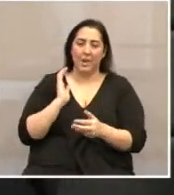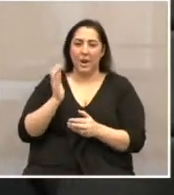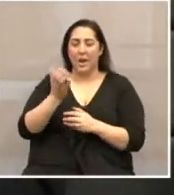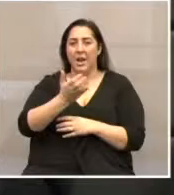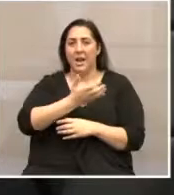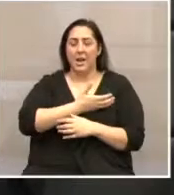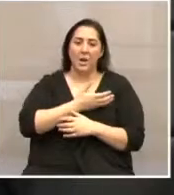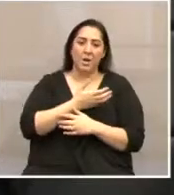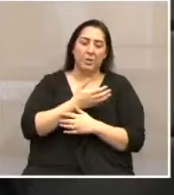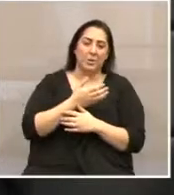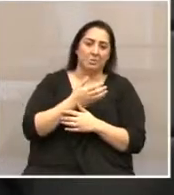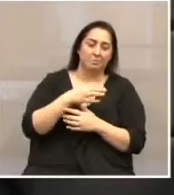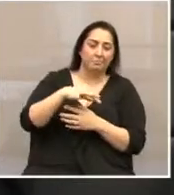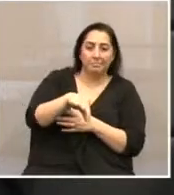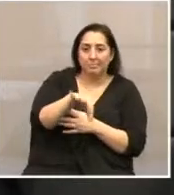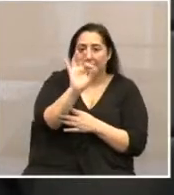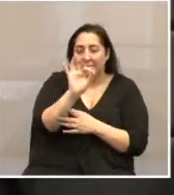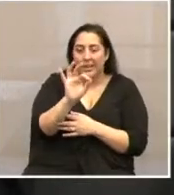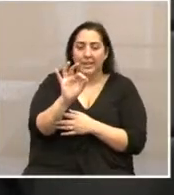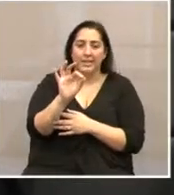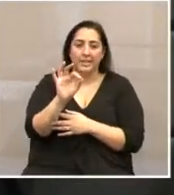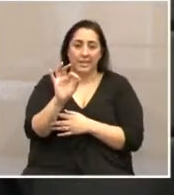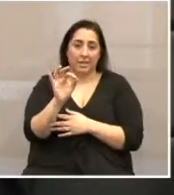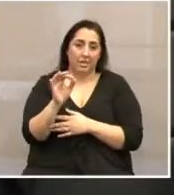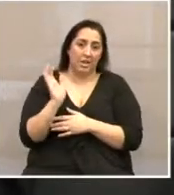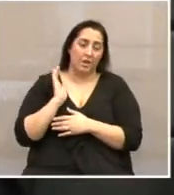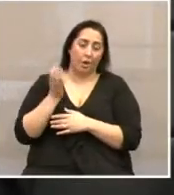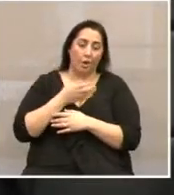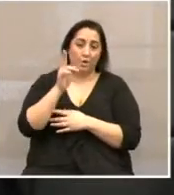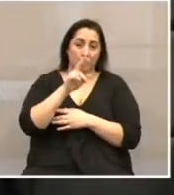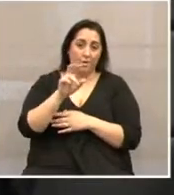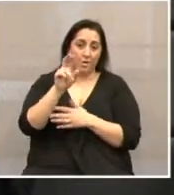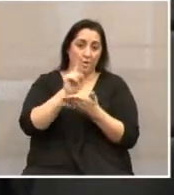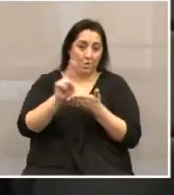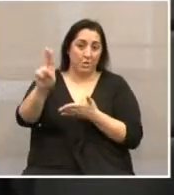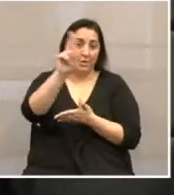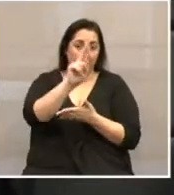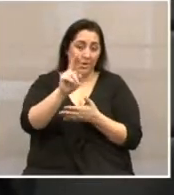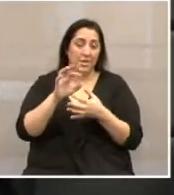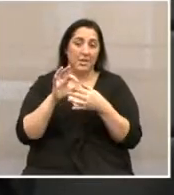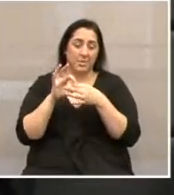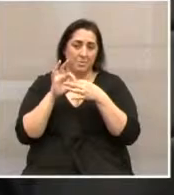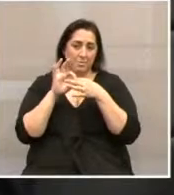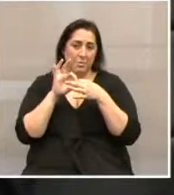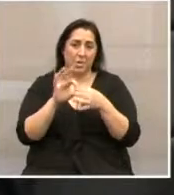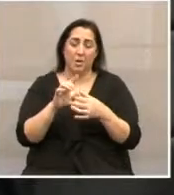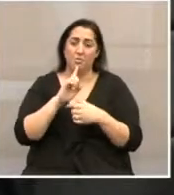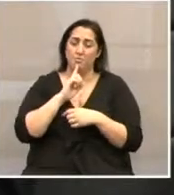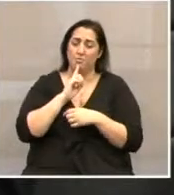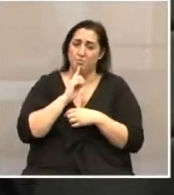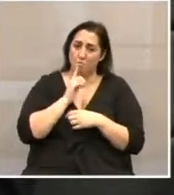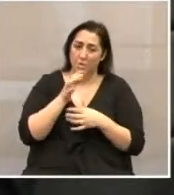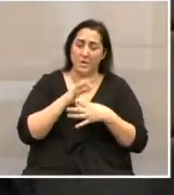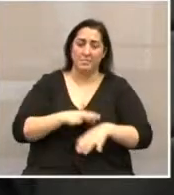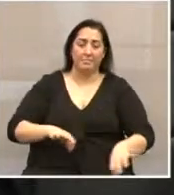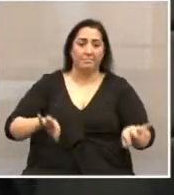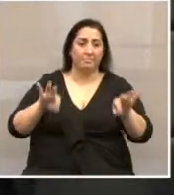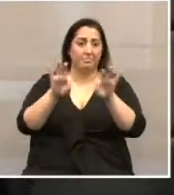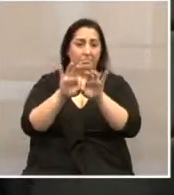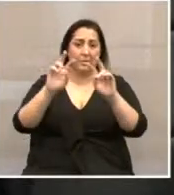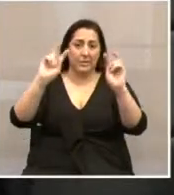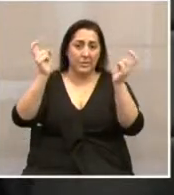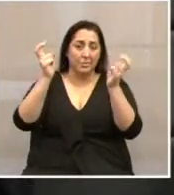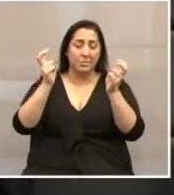our findings at the university on this very, very significant issue affecting our community.